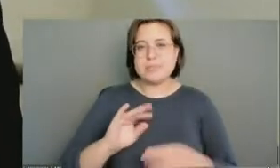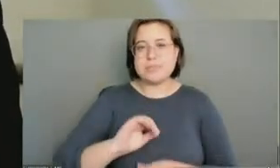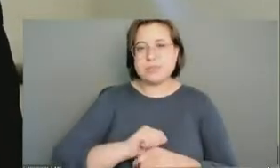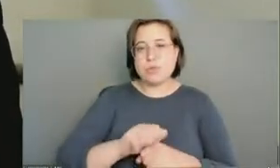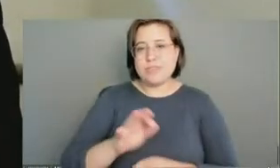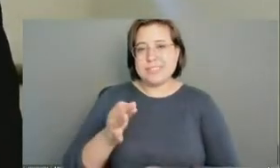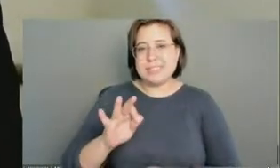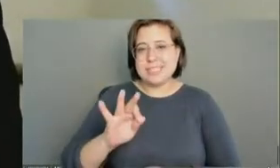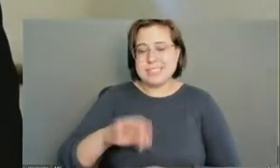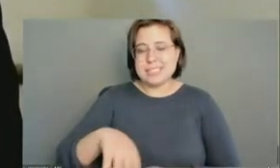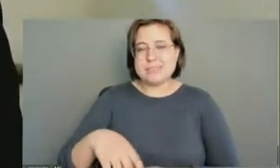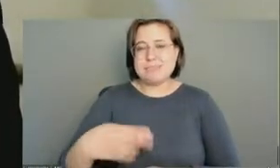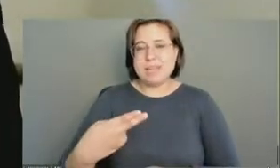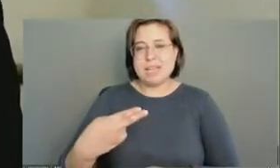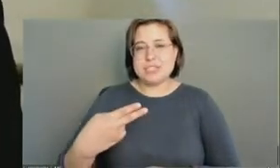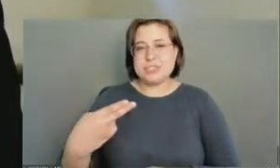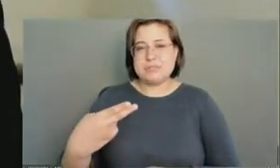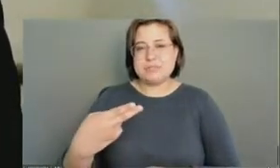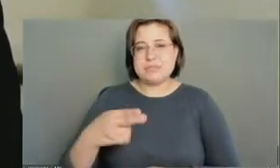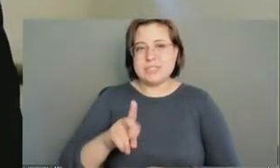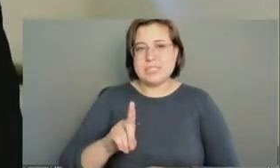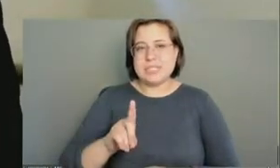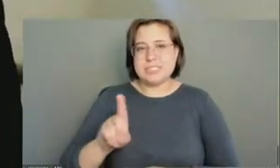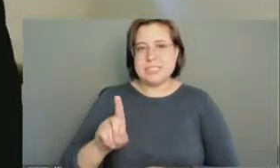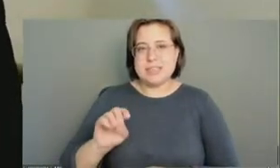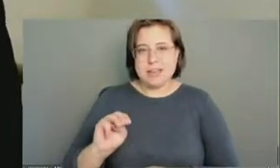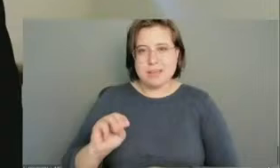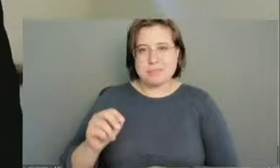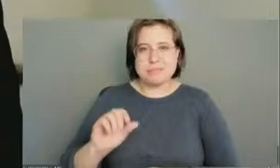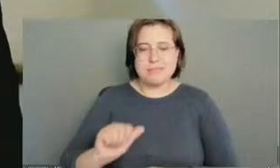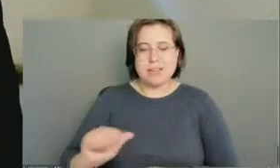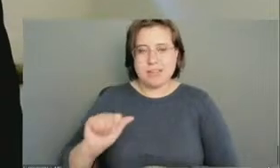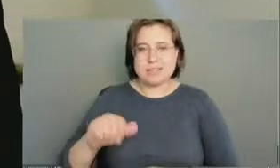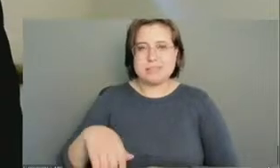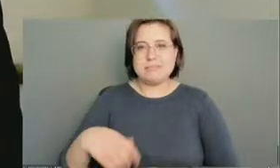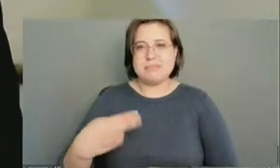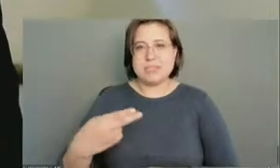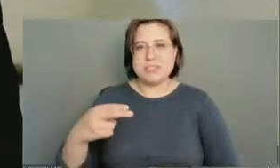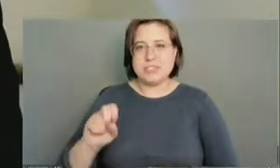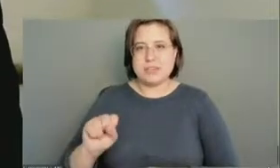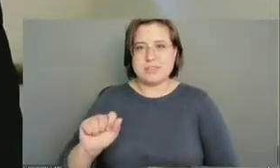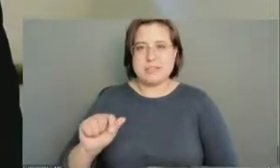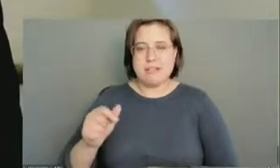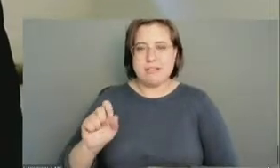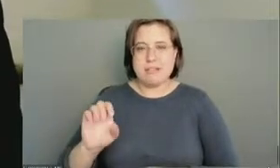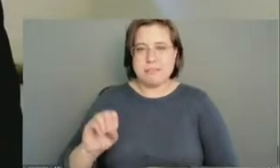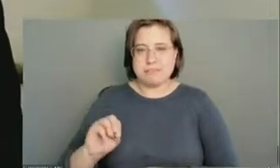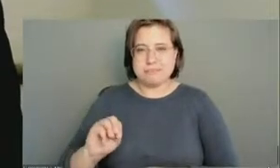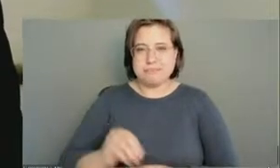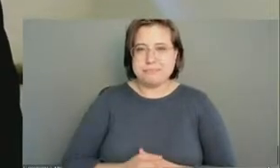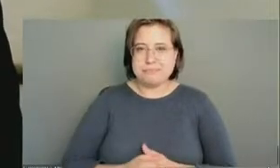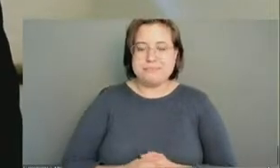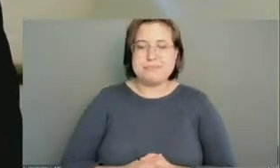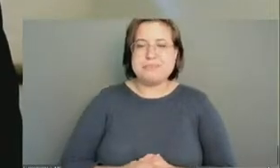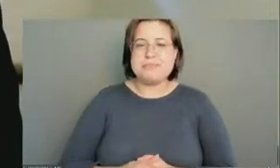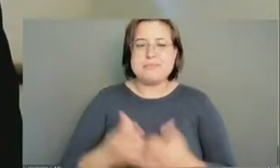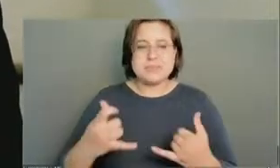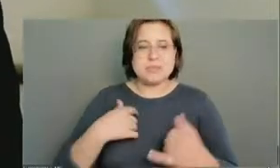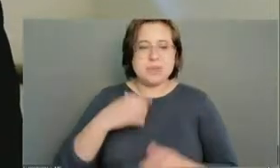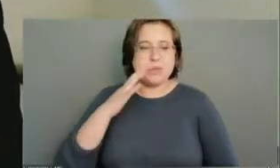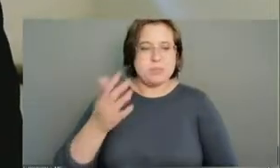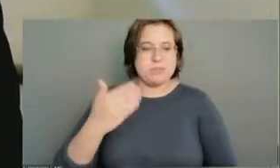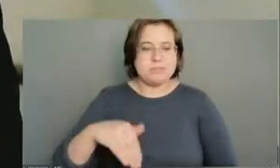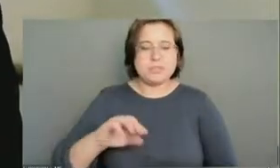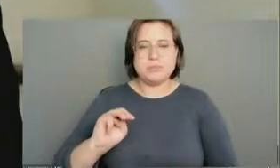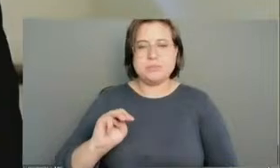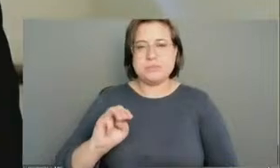HETF at hhs.gov. With that, I turn it over to Dr. Marcela Nunes-Smith, Chair